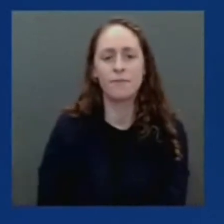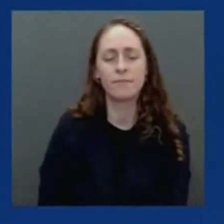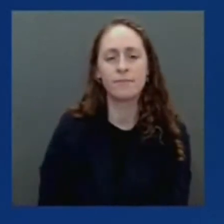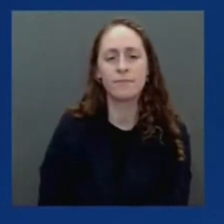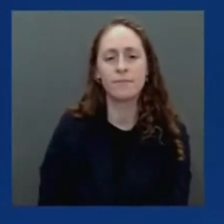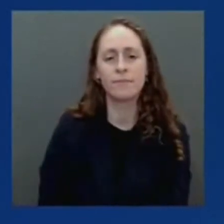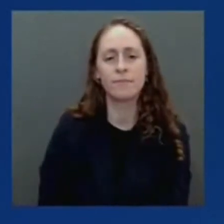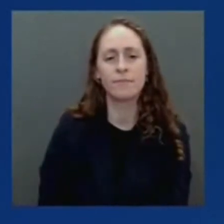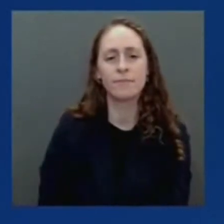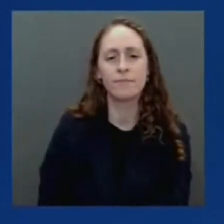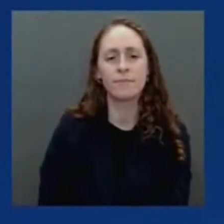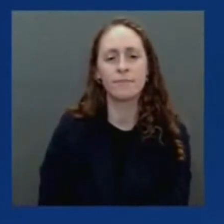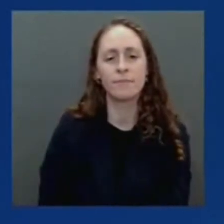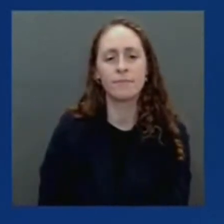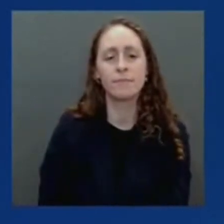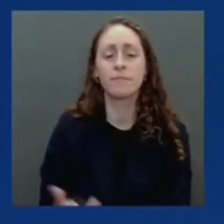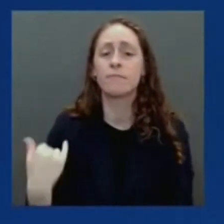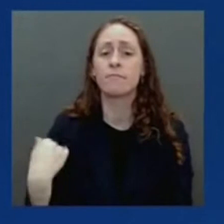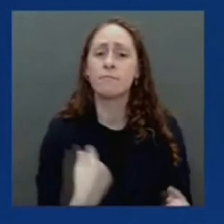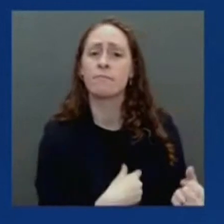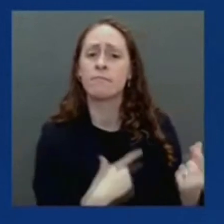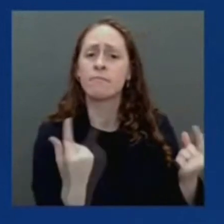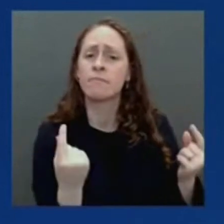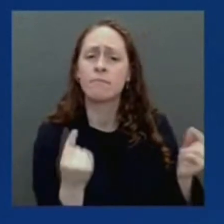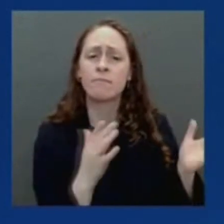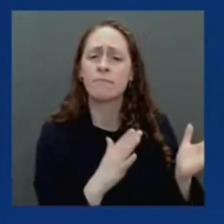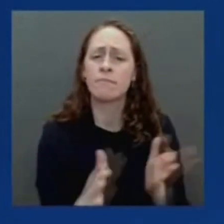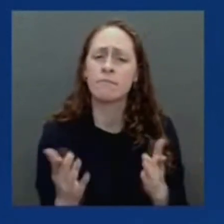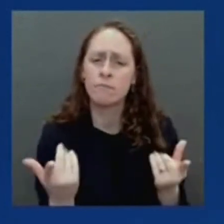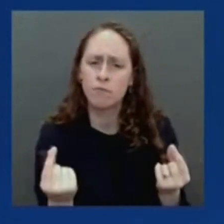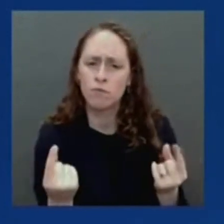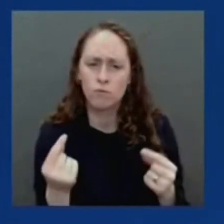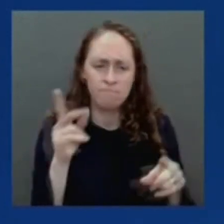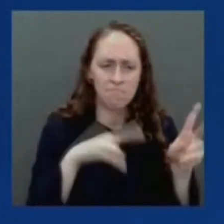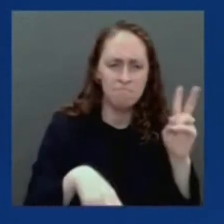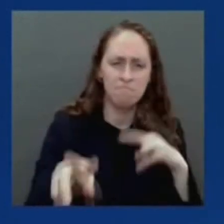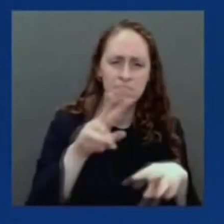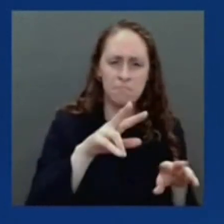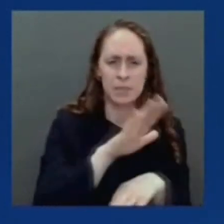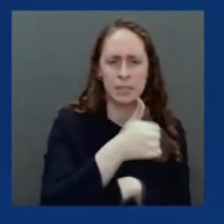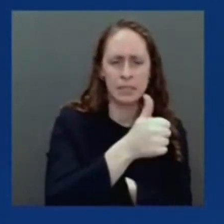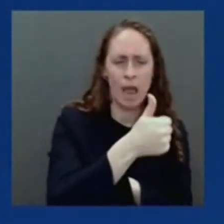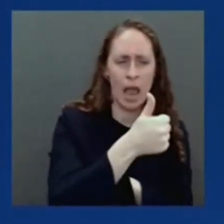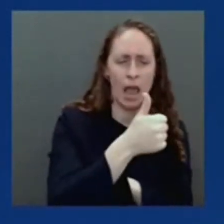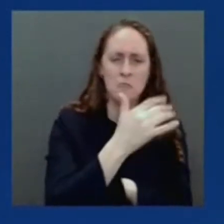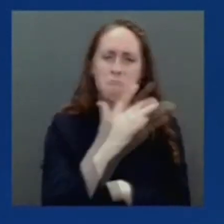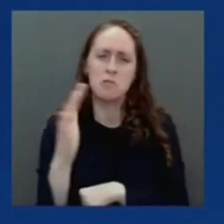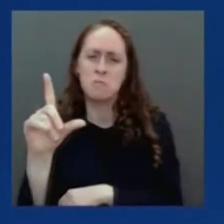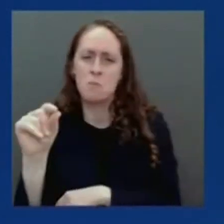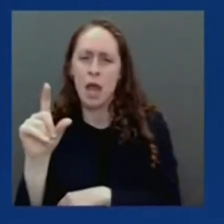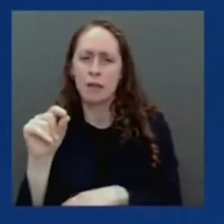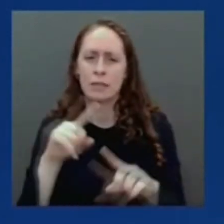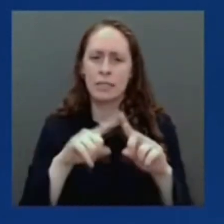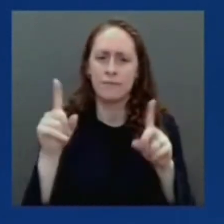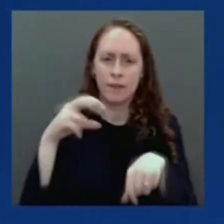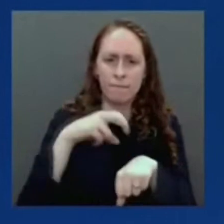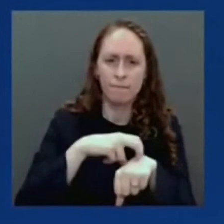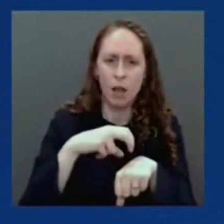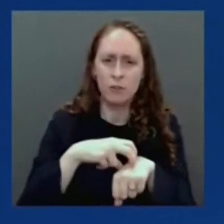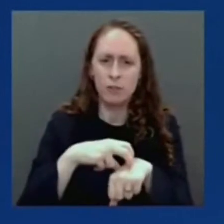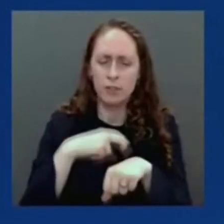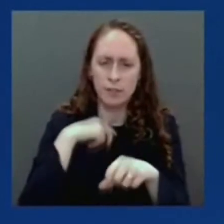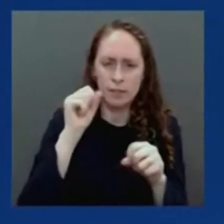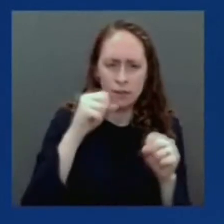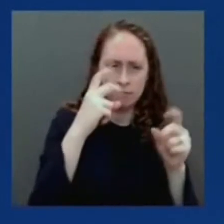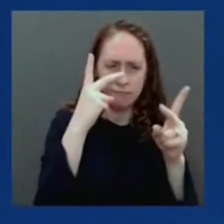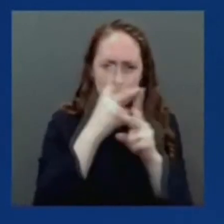common denominators within the family and do the immunological background to do the development of phase